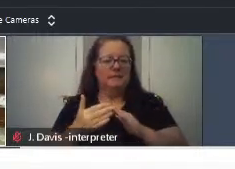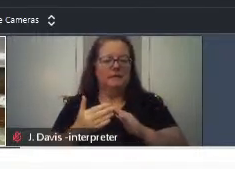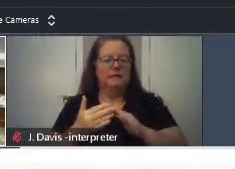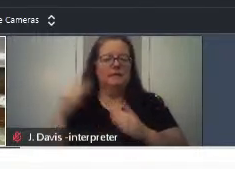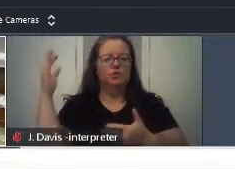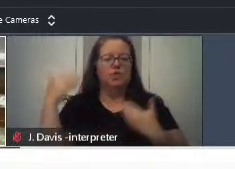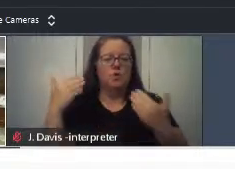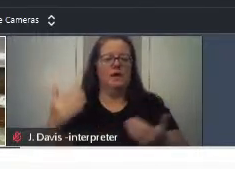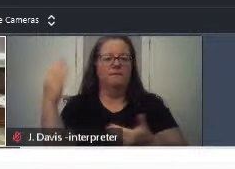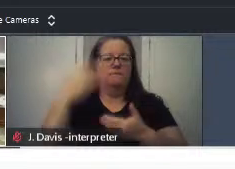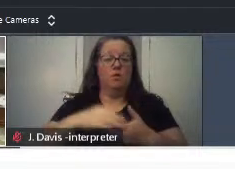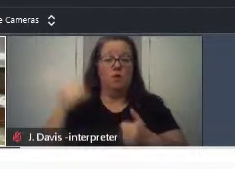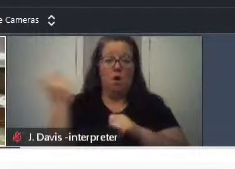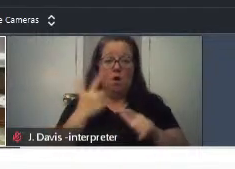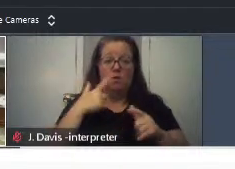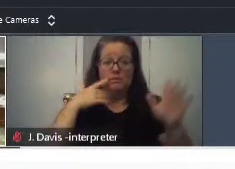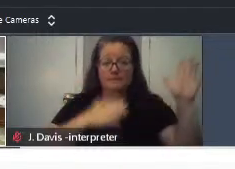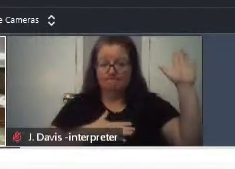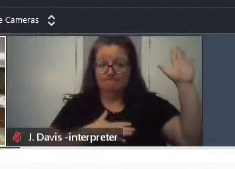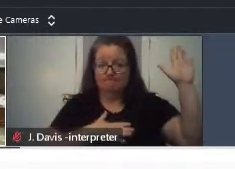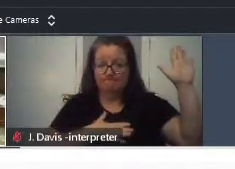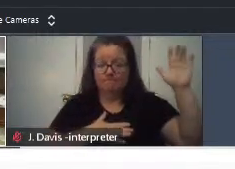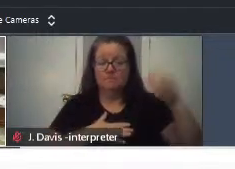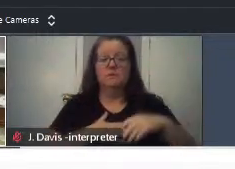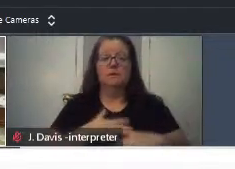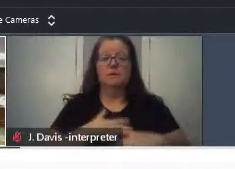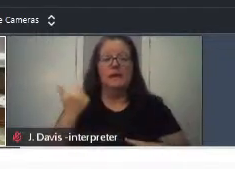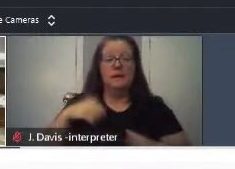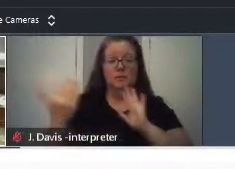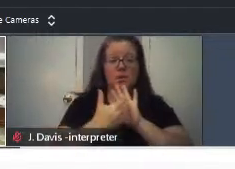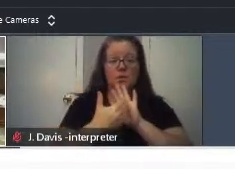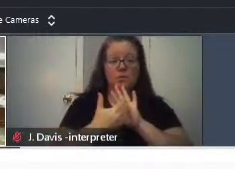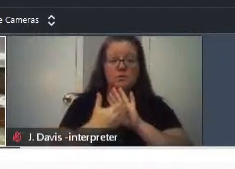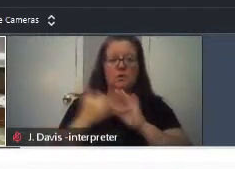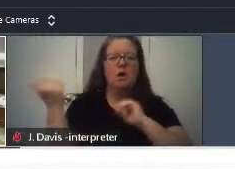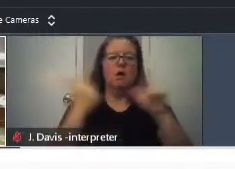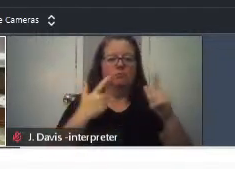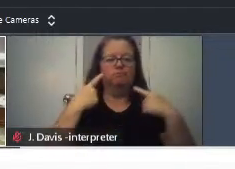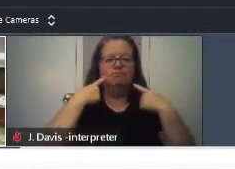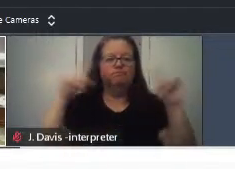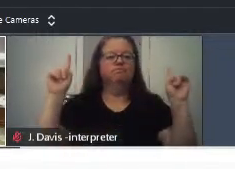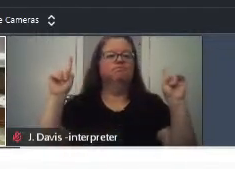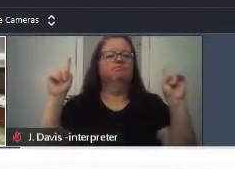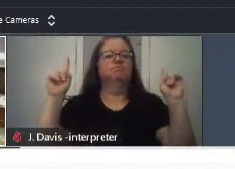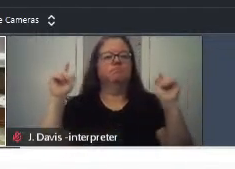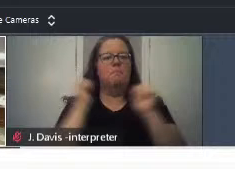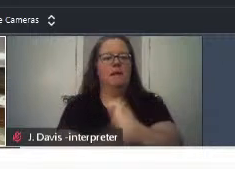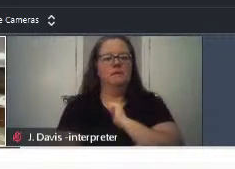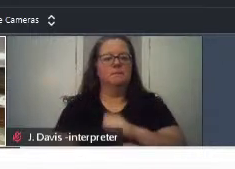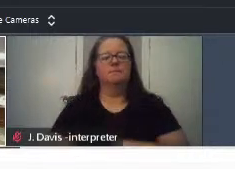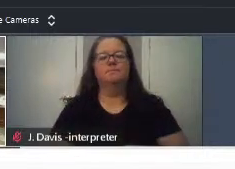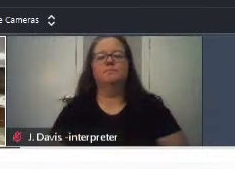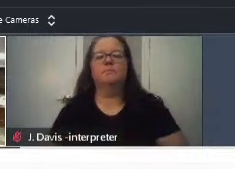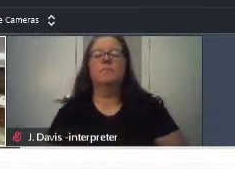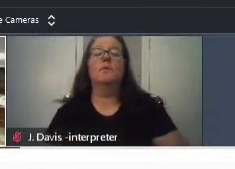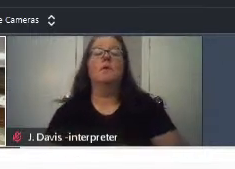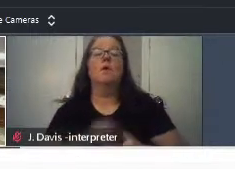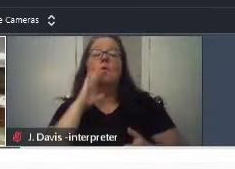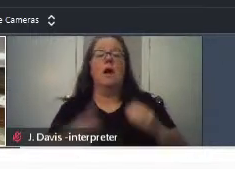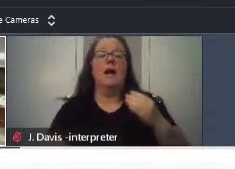vote on this item. All those in favor? Aye. Any opposed? The ayes have it. All right, we're gonna